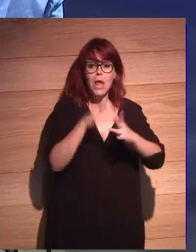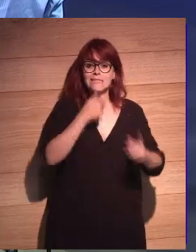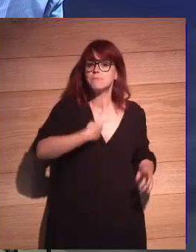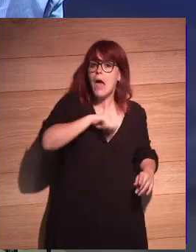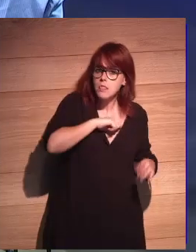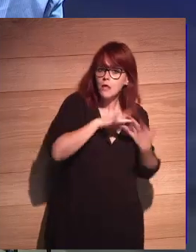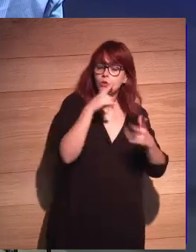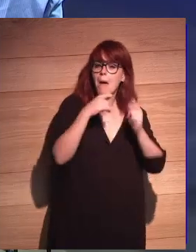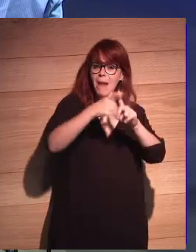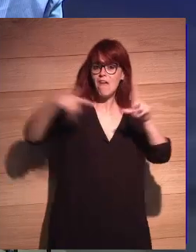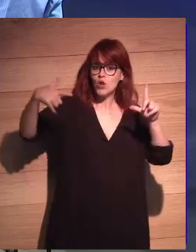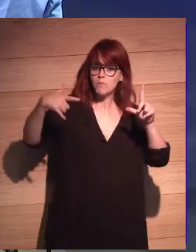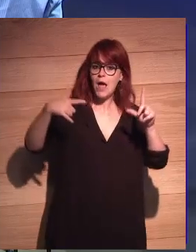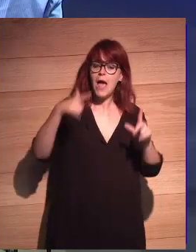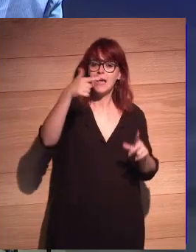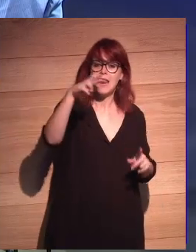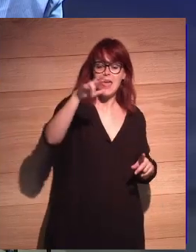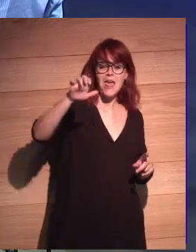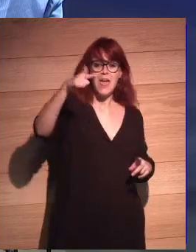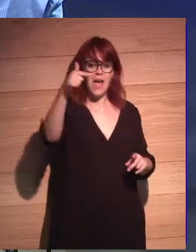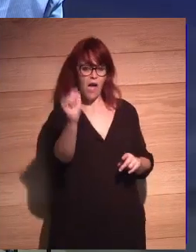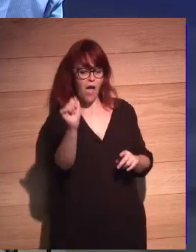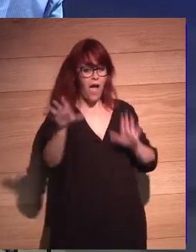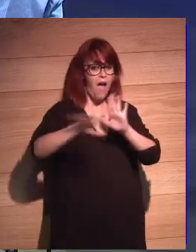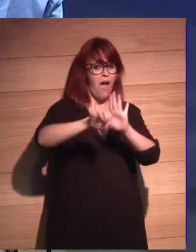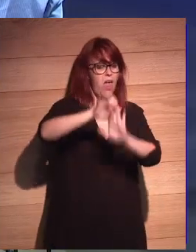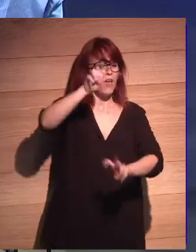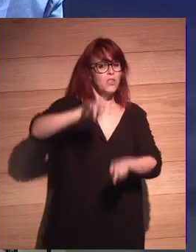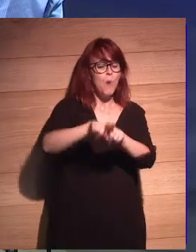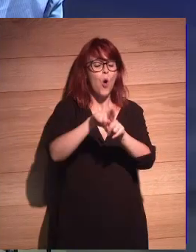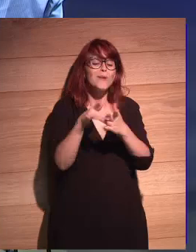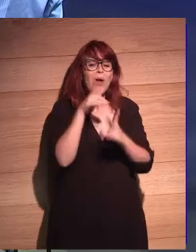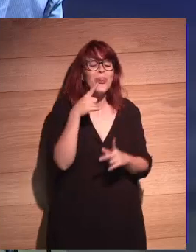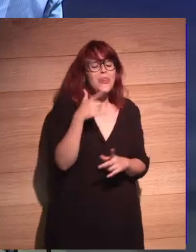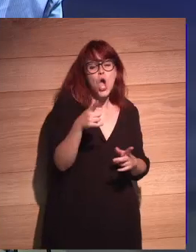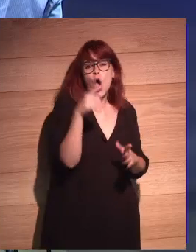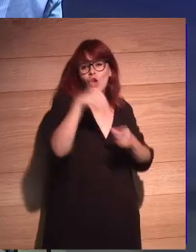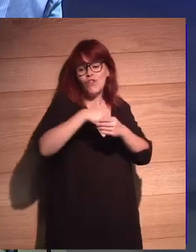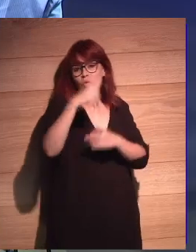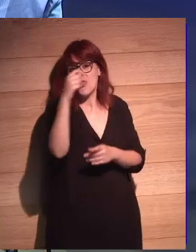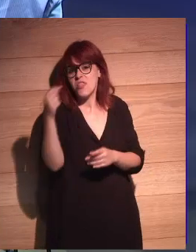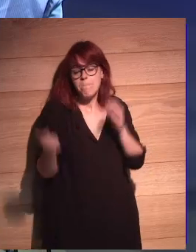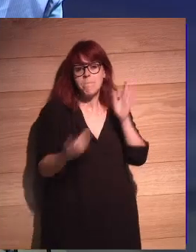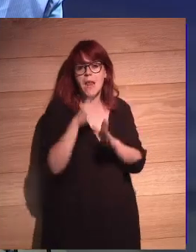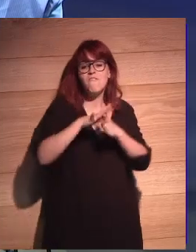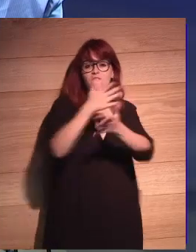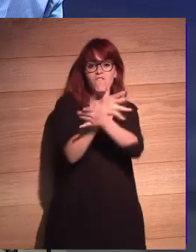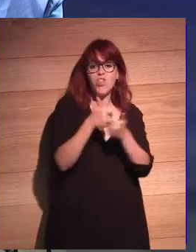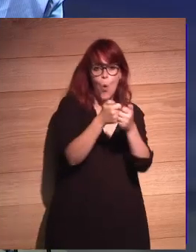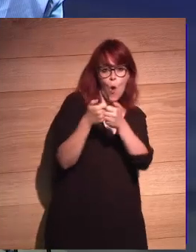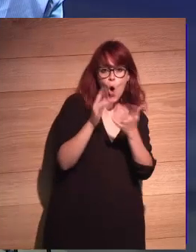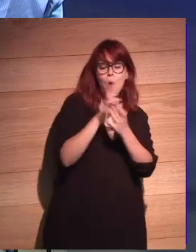VR. And Spain has a platform that is called Agrega, where we have hundreds of thousands of digital contents that